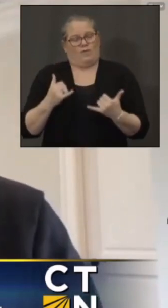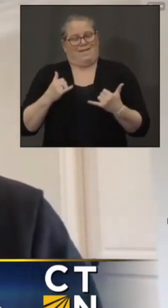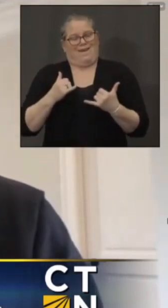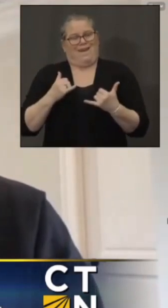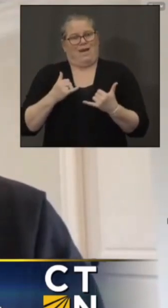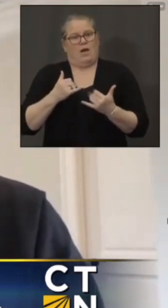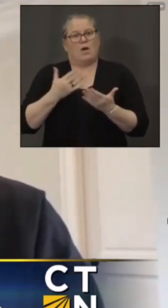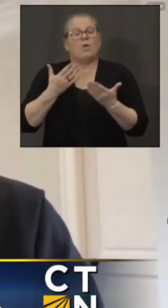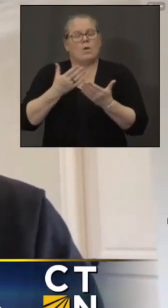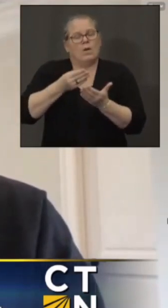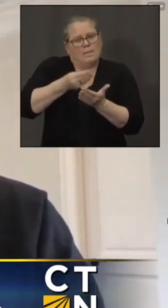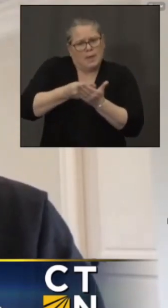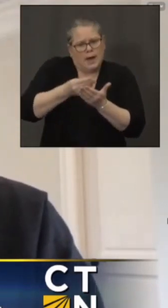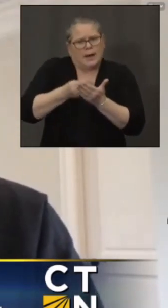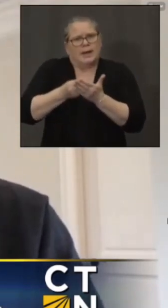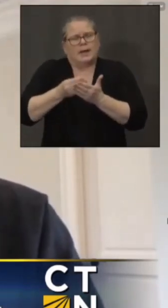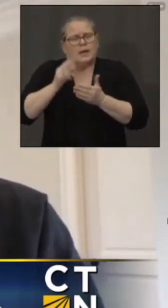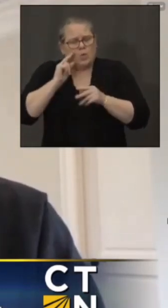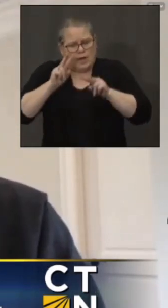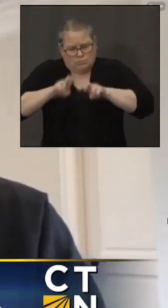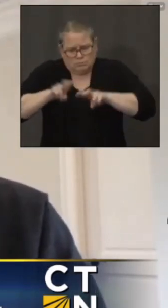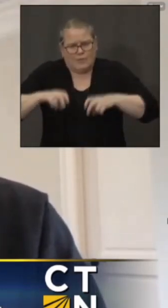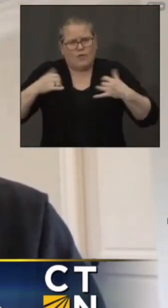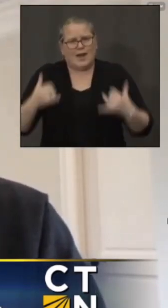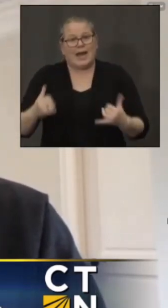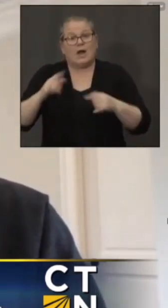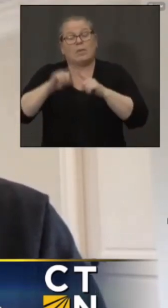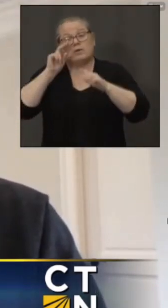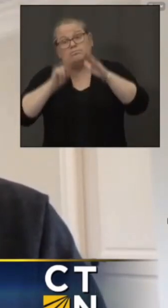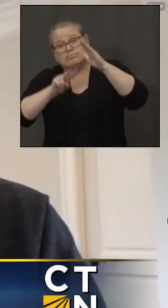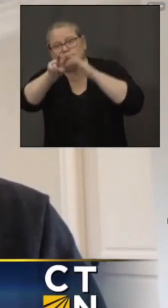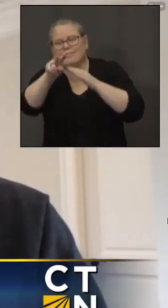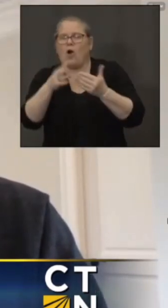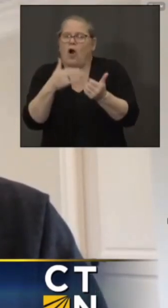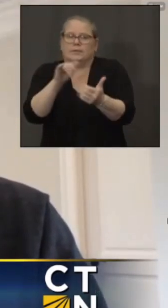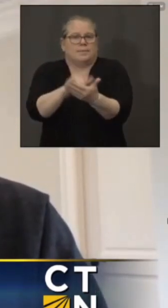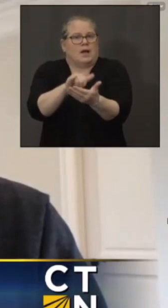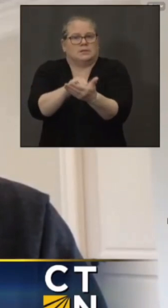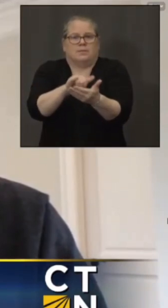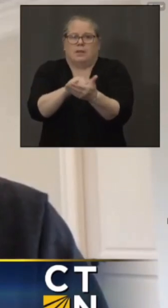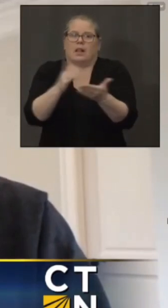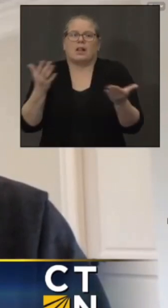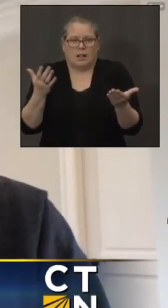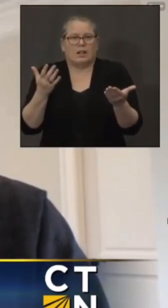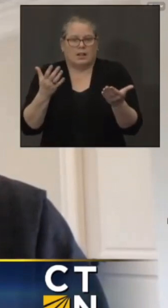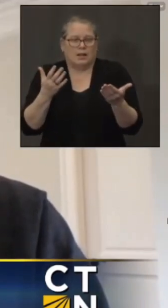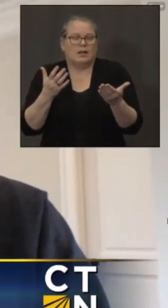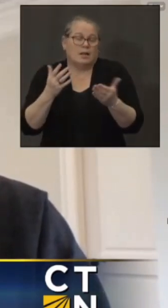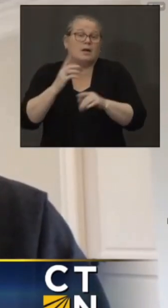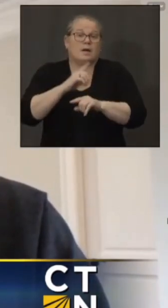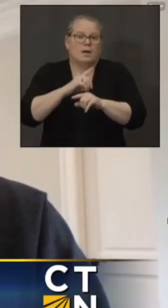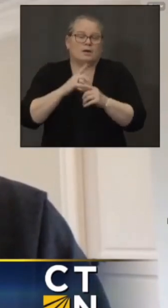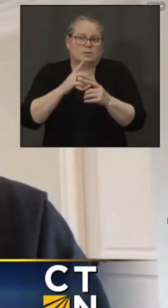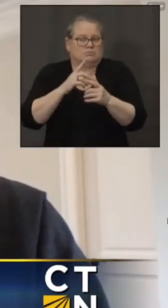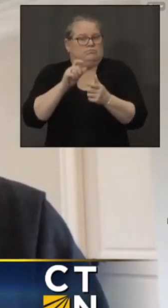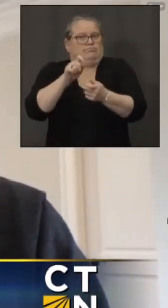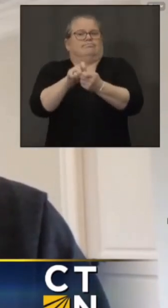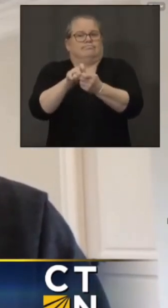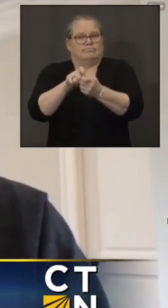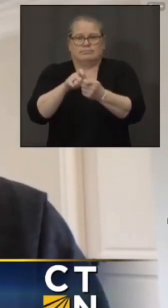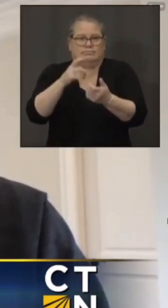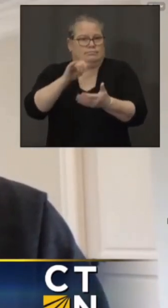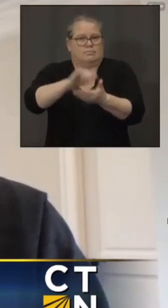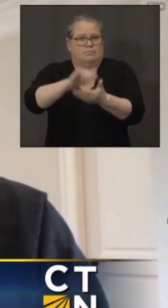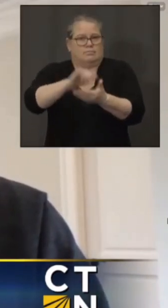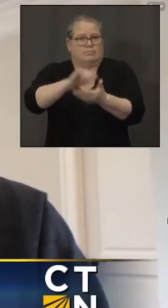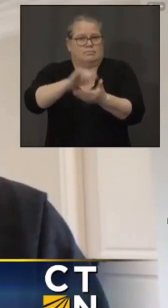activity, but making projections in the future, there's just a lot of uncertainty around that. So it is tough to do that with great accuracy. As the Governor mentioned,